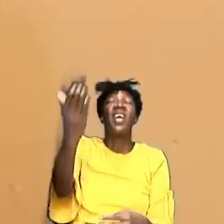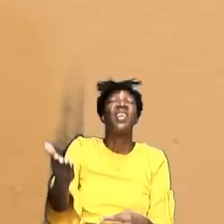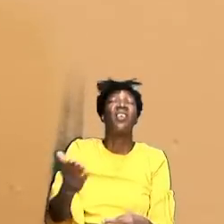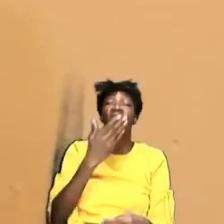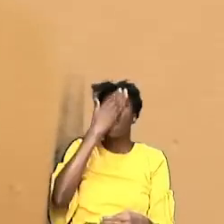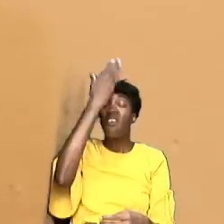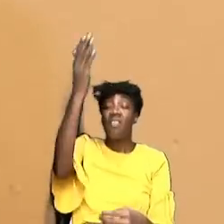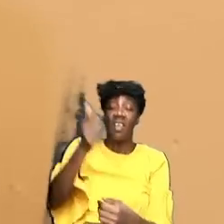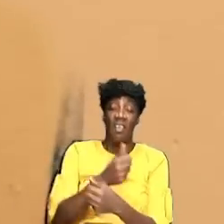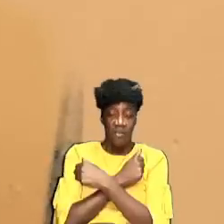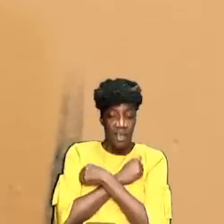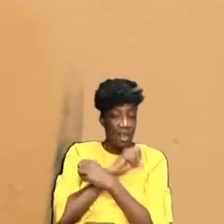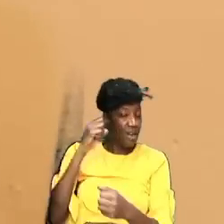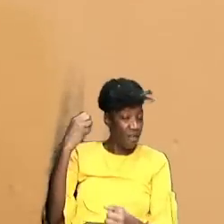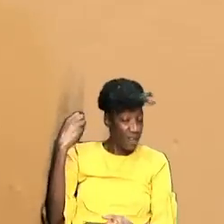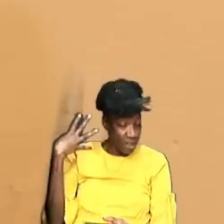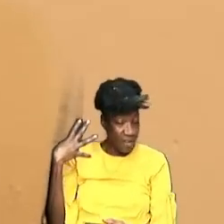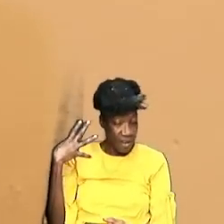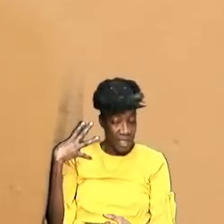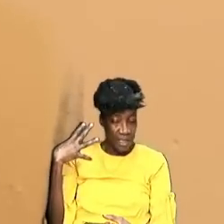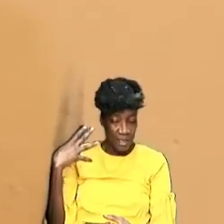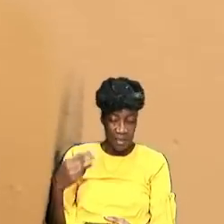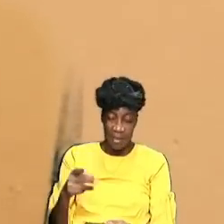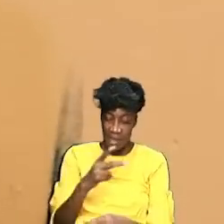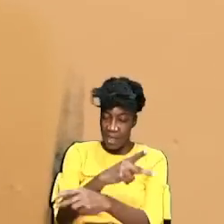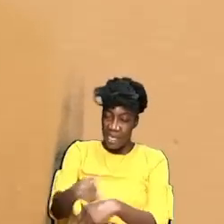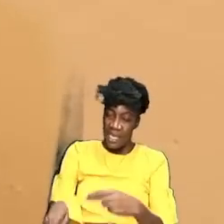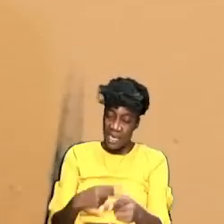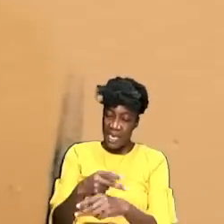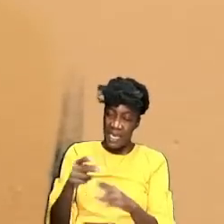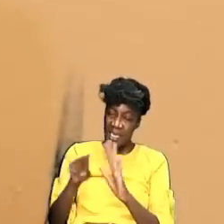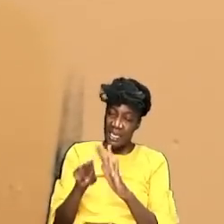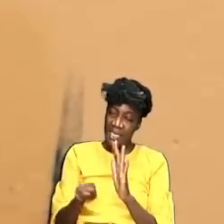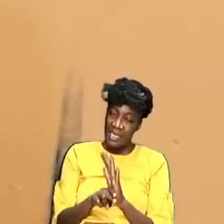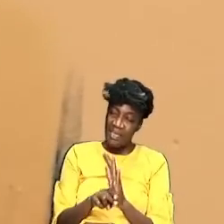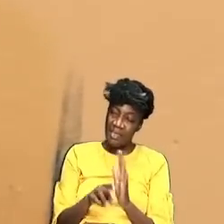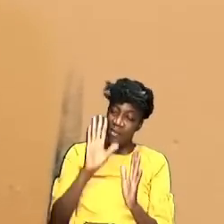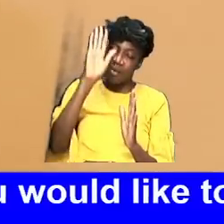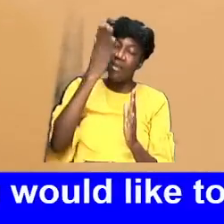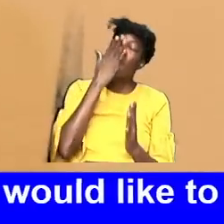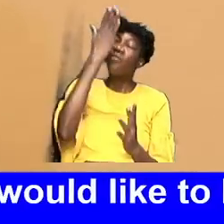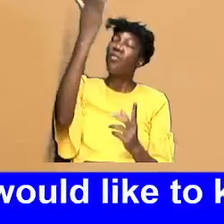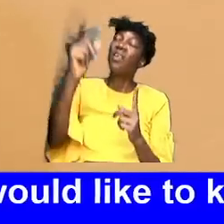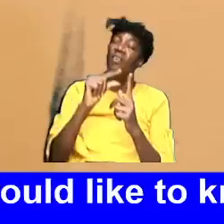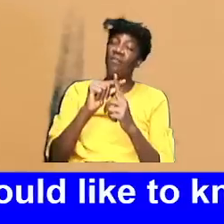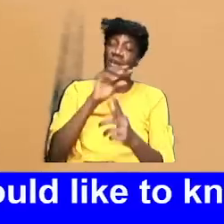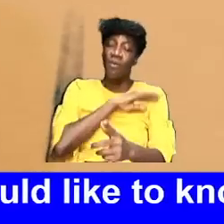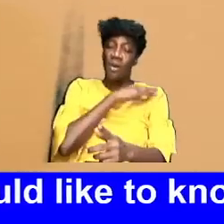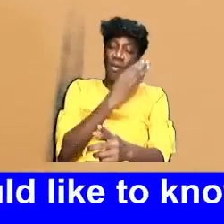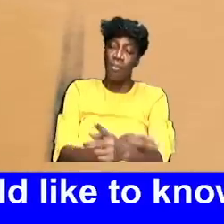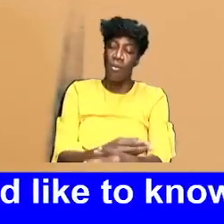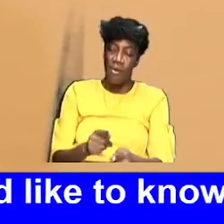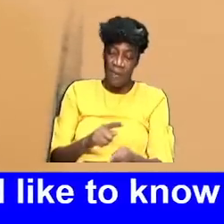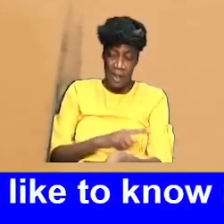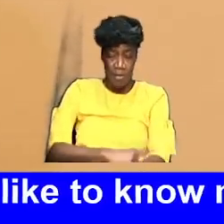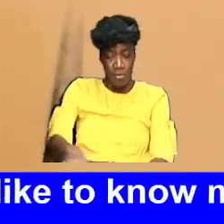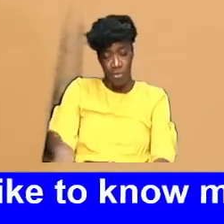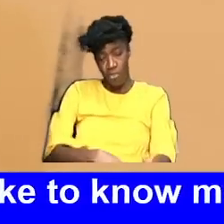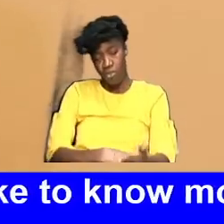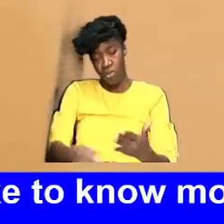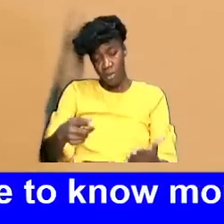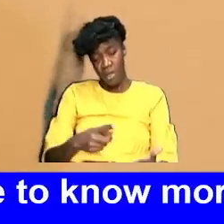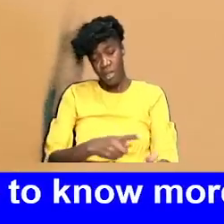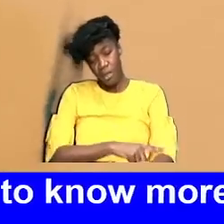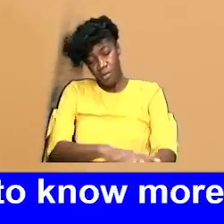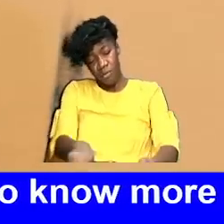thank you, Lord, for your grace. We thank you, Lord, for your loving kindness. We thank you, Lord, for your word, which is powerful and sharper than any two-edged